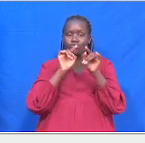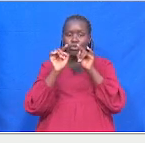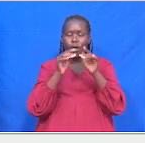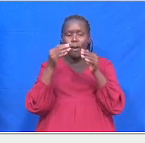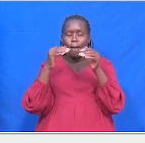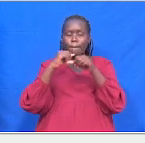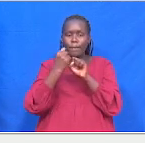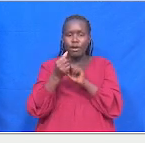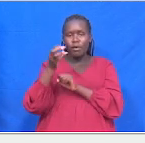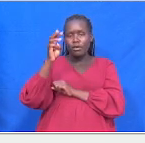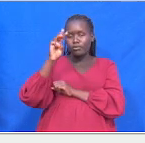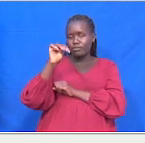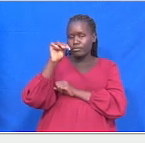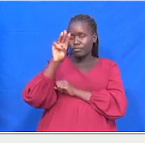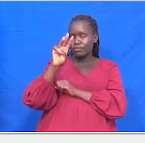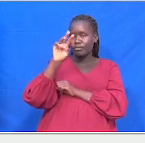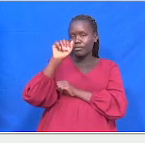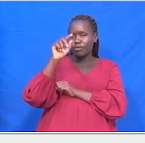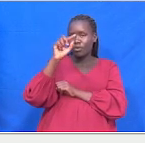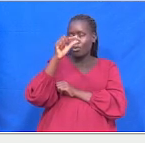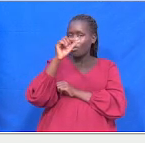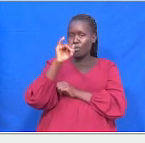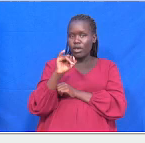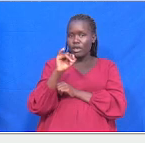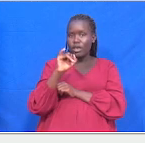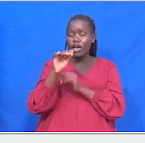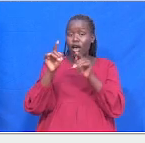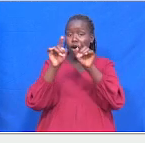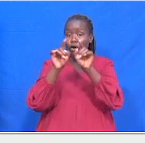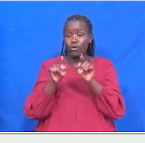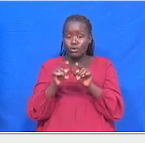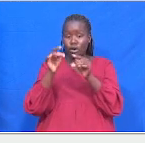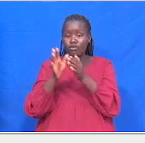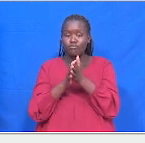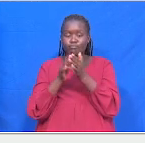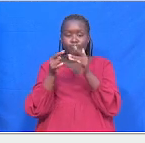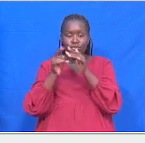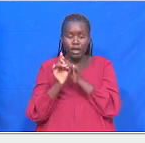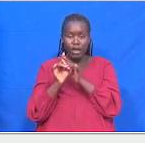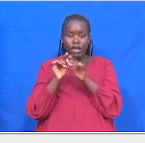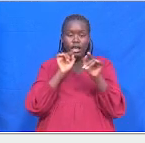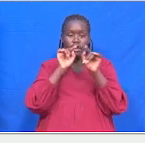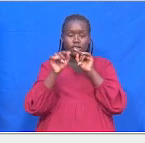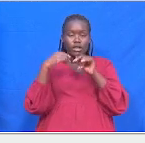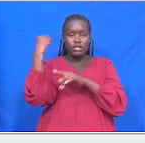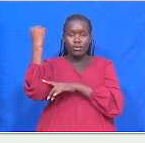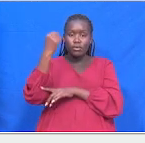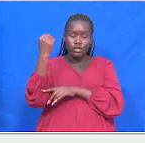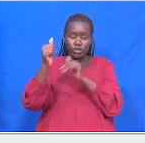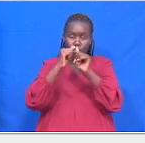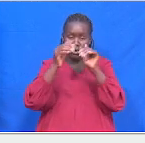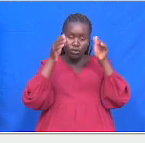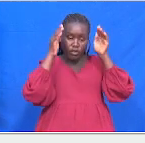Kibwezi West MP Mwengi Mutuse. However, he has dismissed these accusations as a political witch hunt aimed